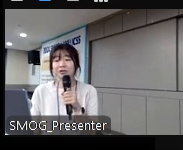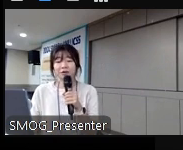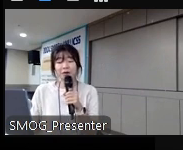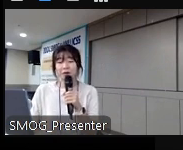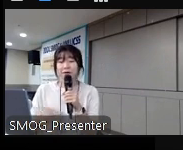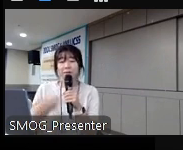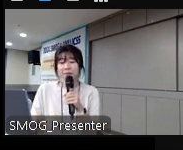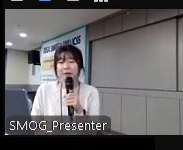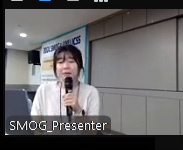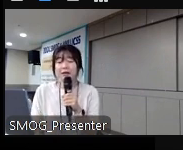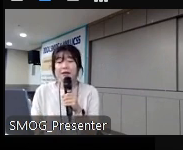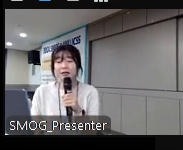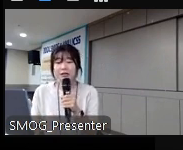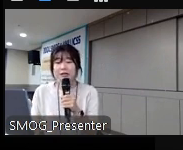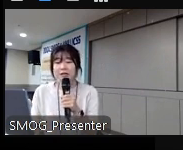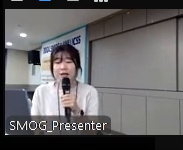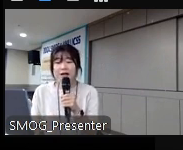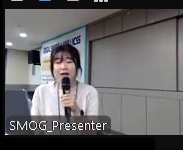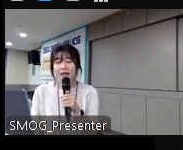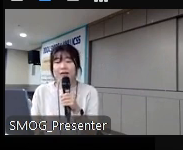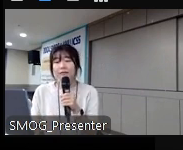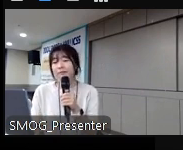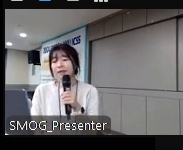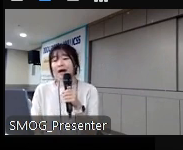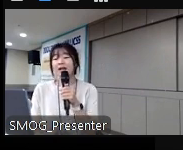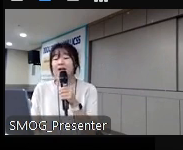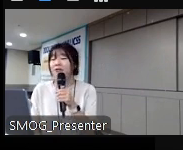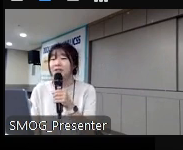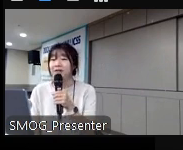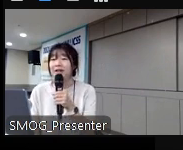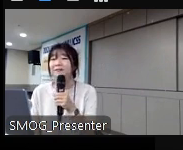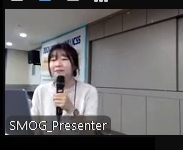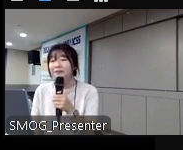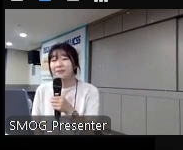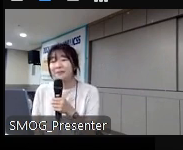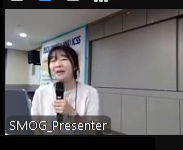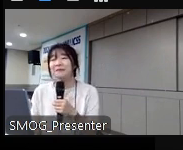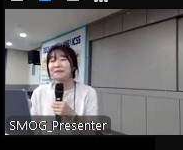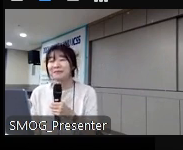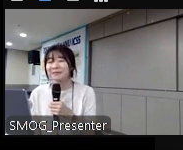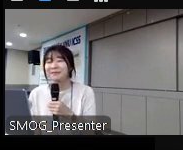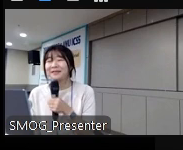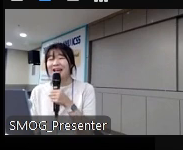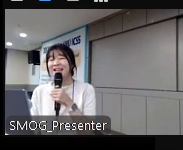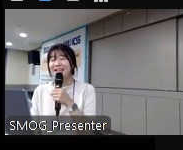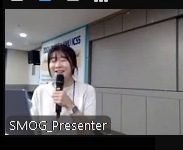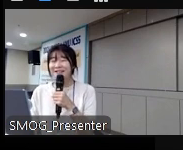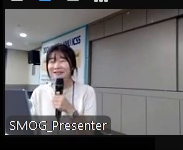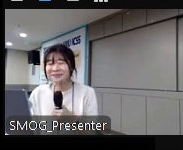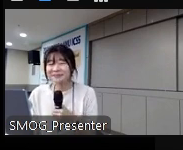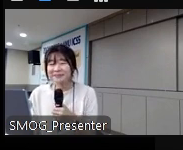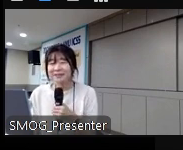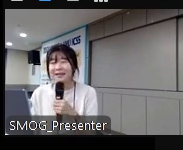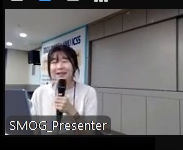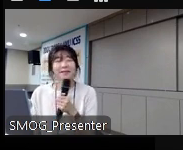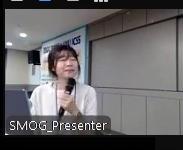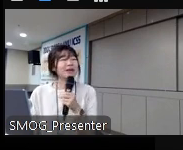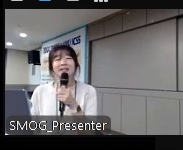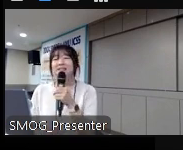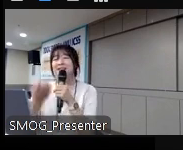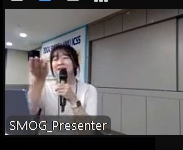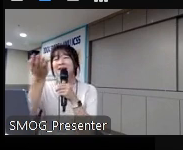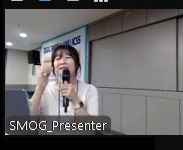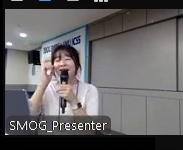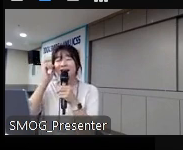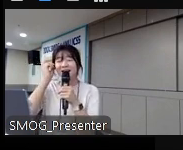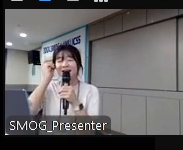issue or maybe just not enough filtering? Yeah, yeah, thank you. Just